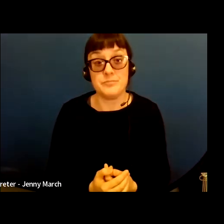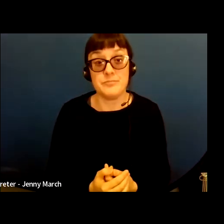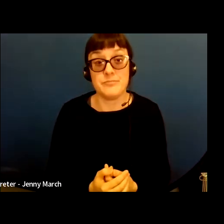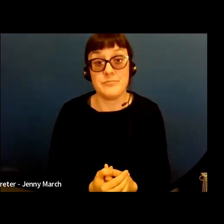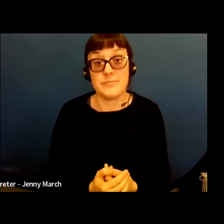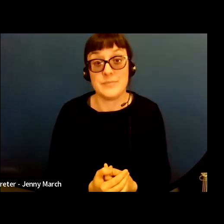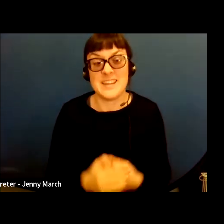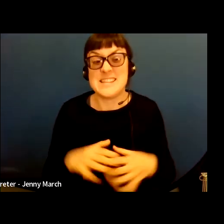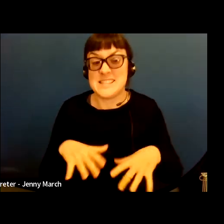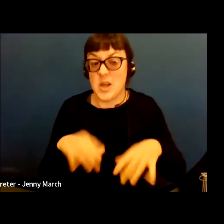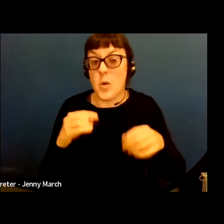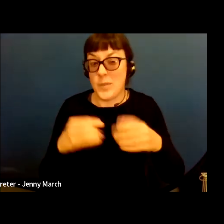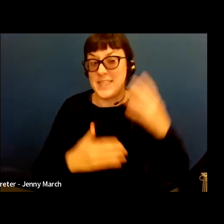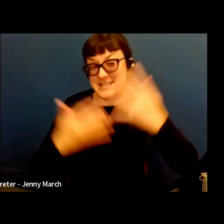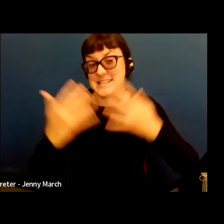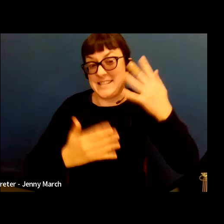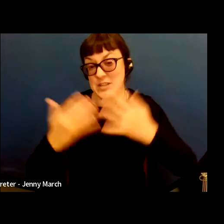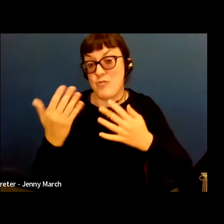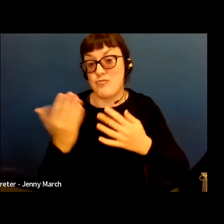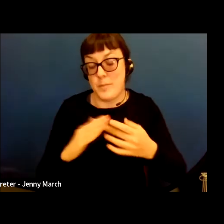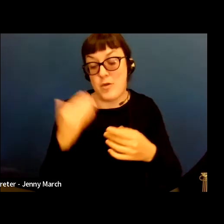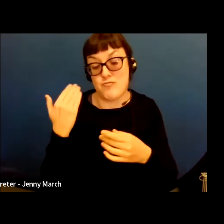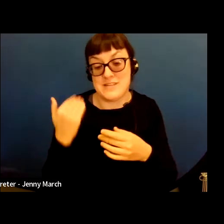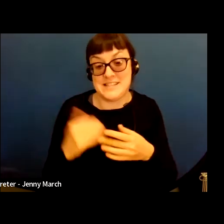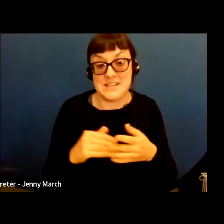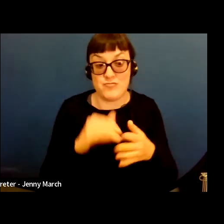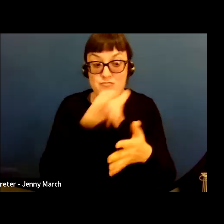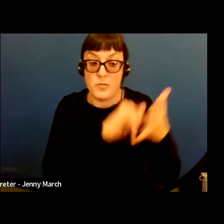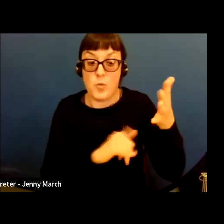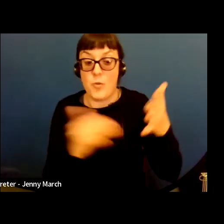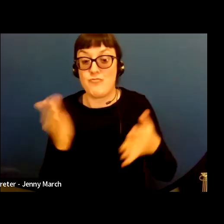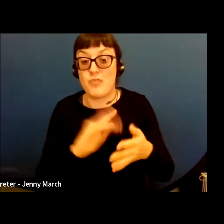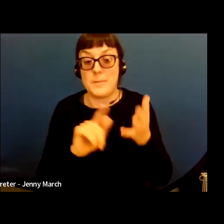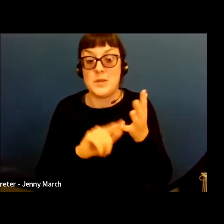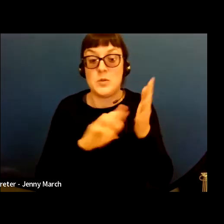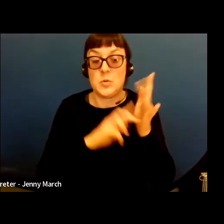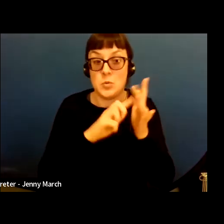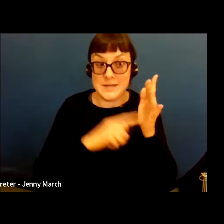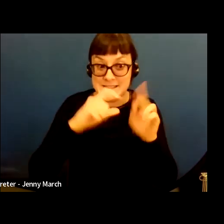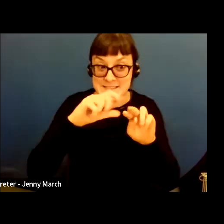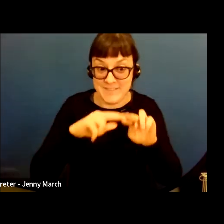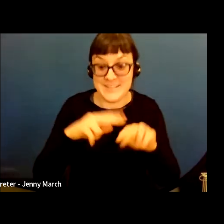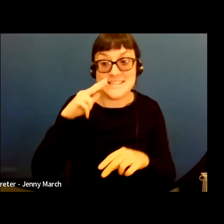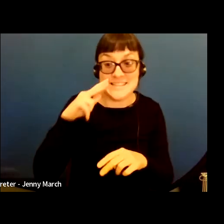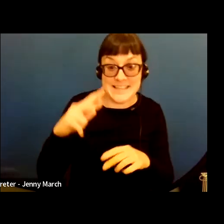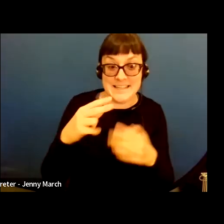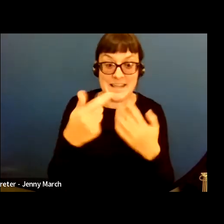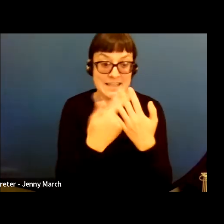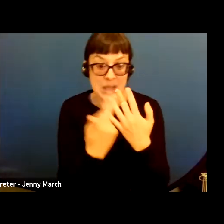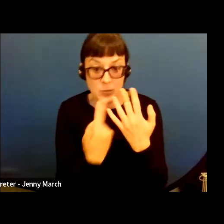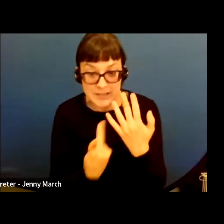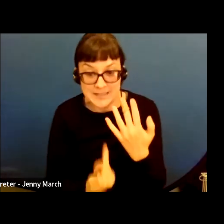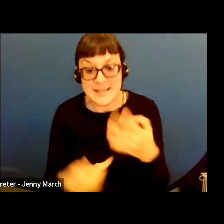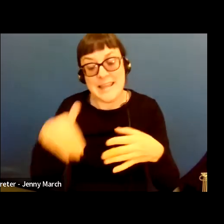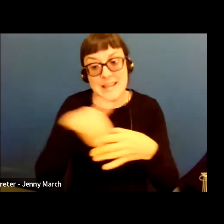a couple of statistics from the recently published UNICEF report, Seen, Counted, Included, using data to shed light on the